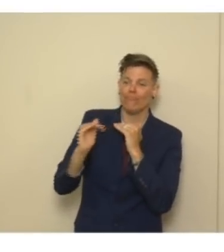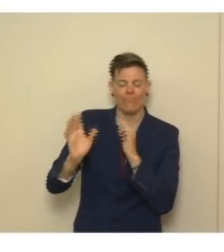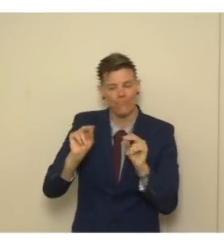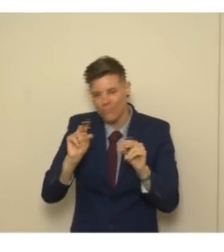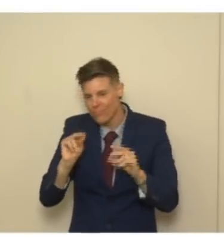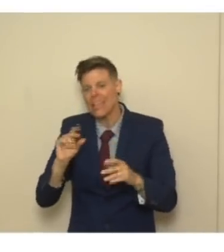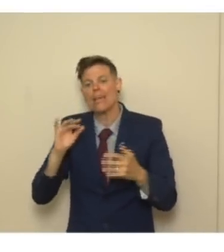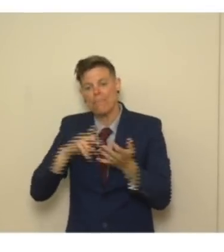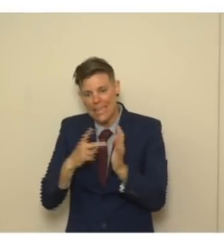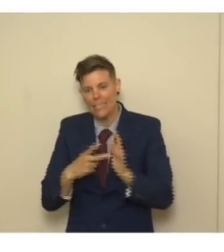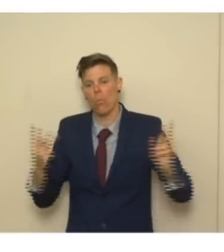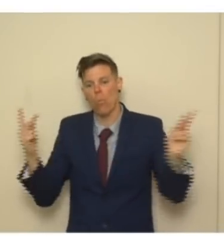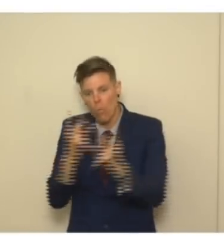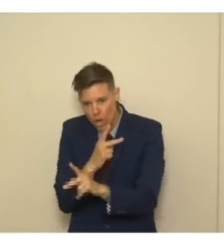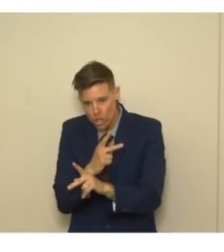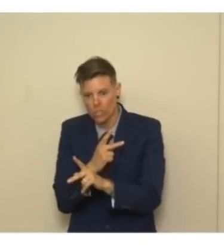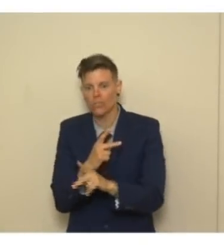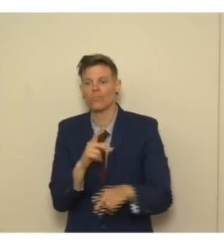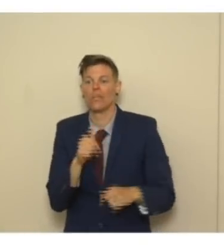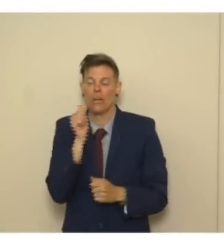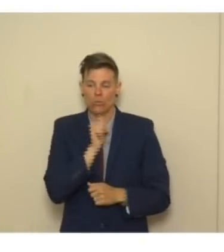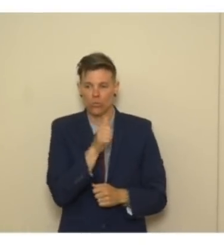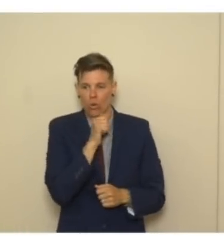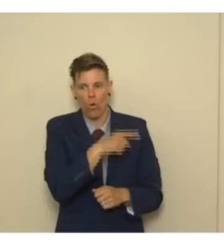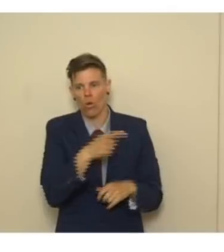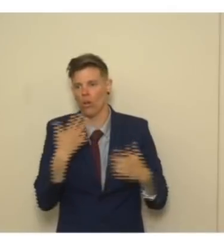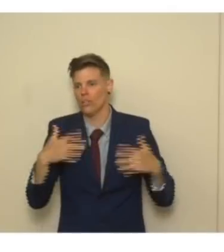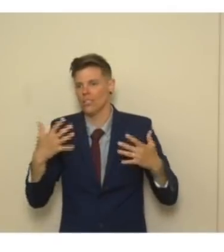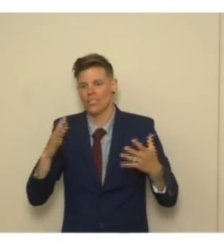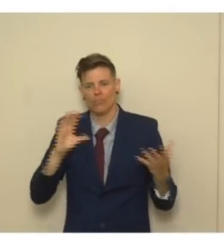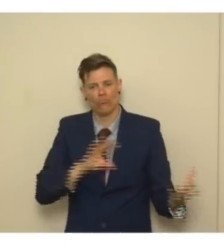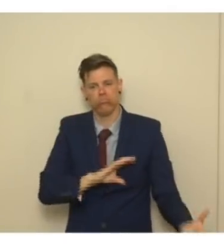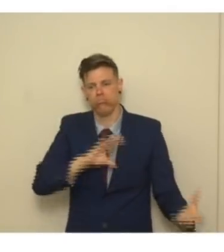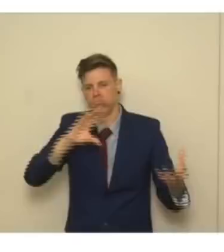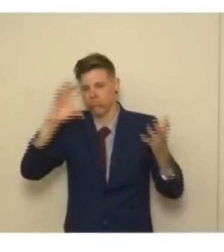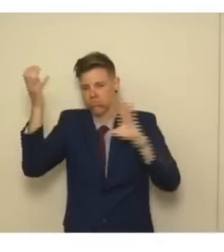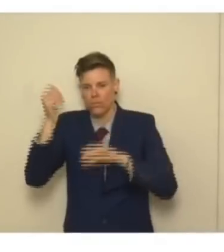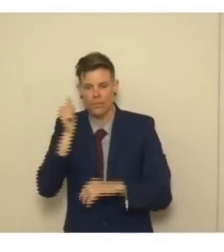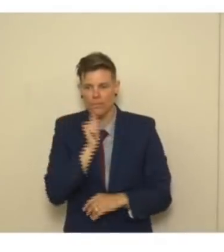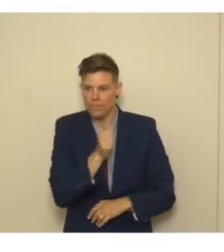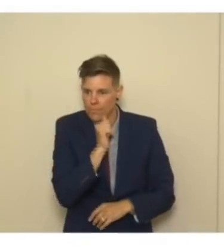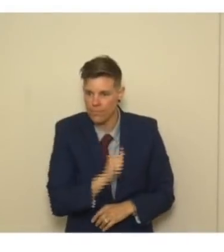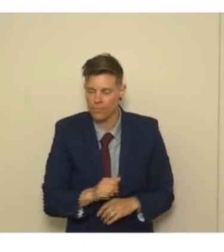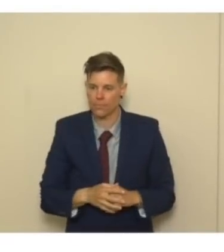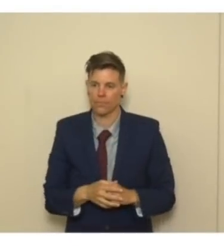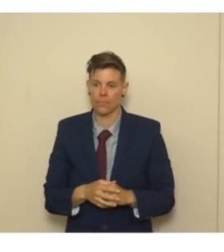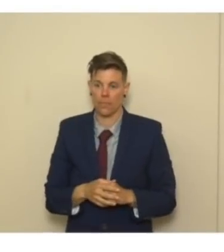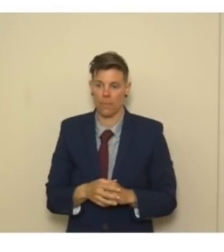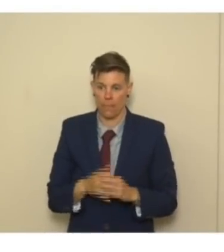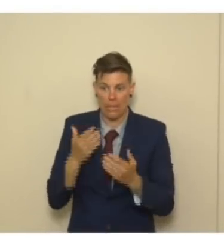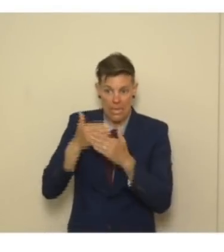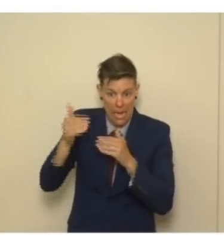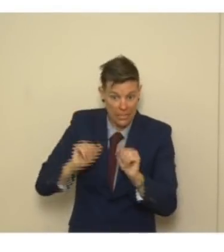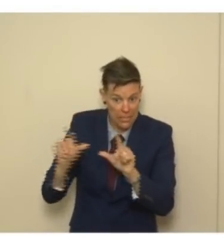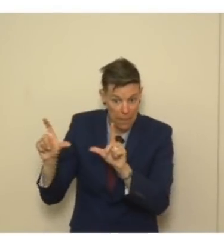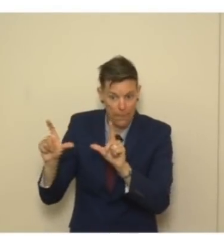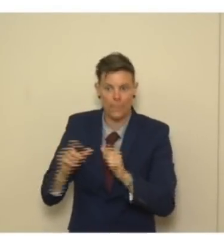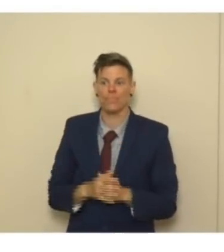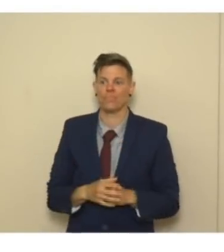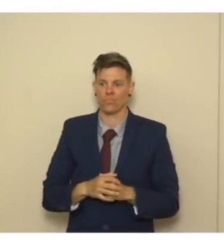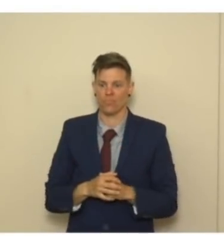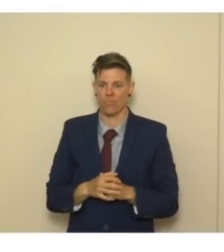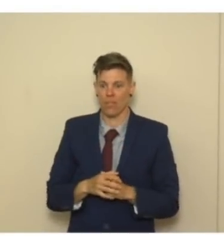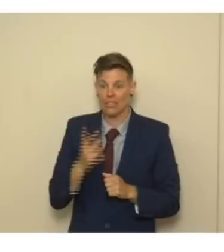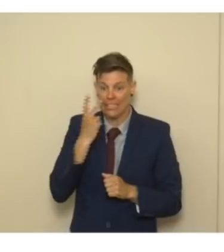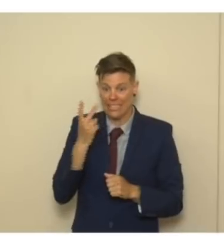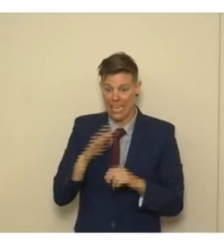case curve, if you look here, goes on the next slide, the Johns Hopkins slide on the right, you can